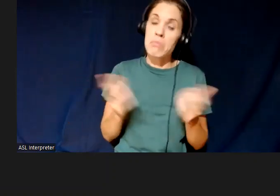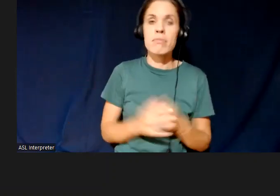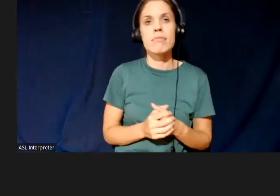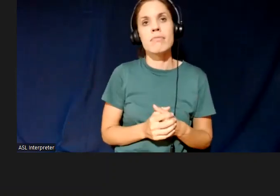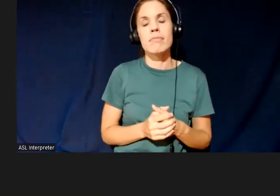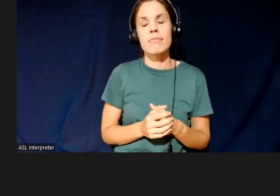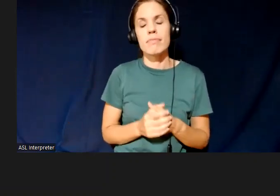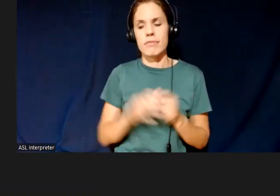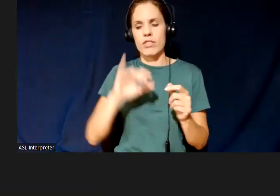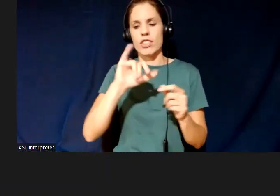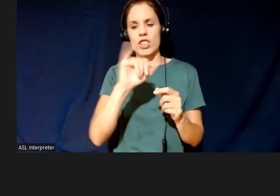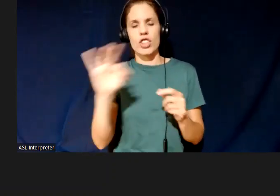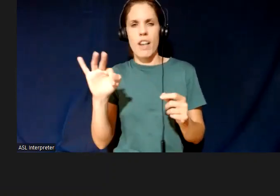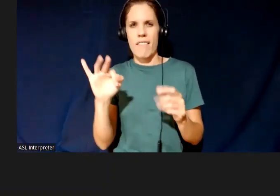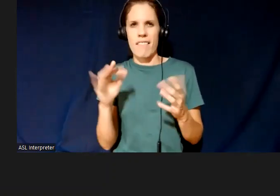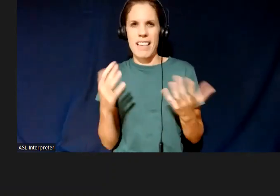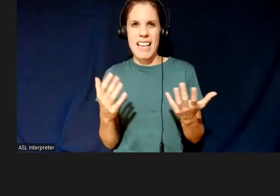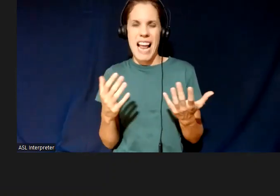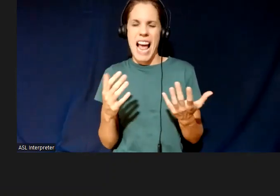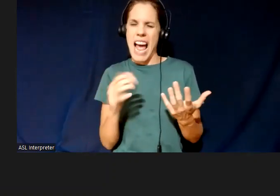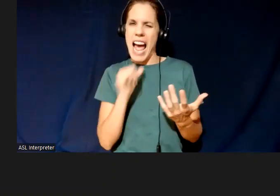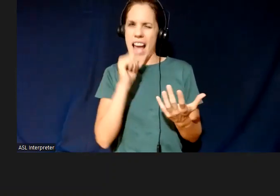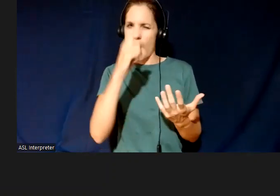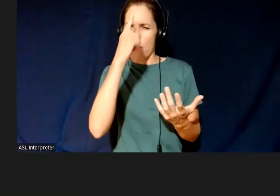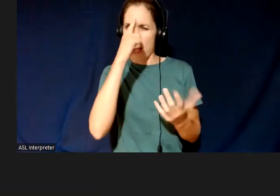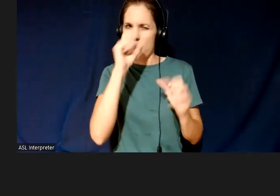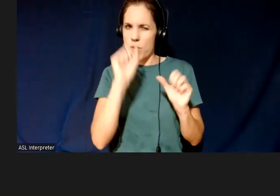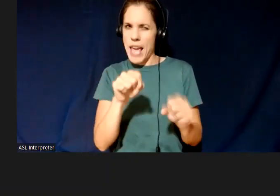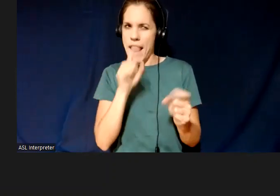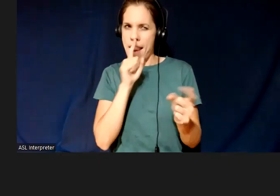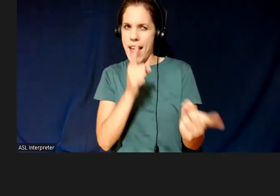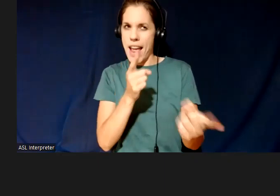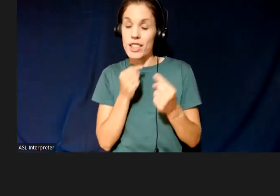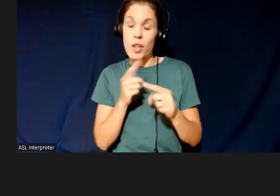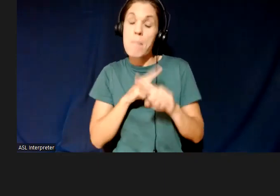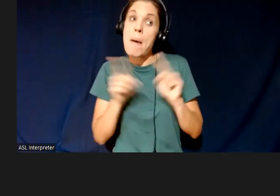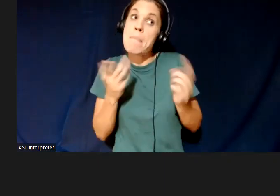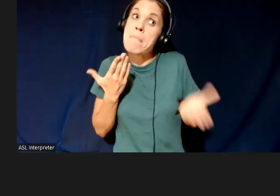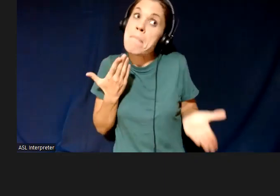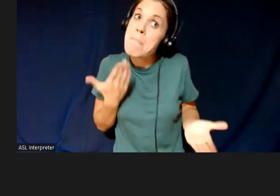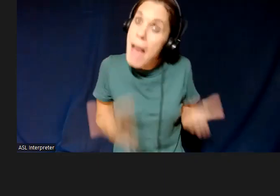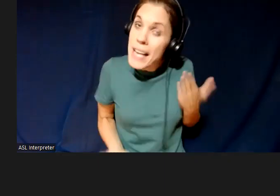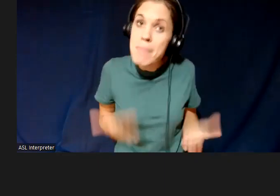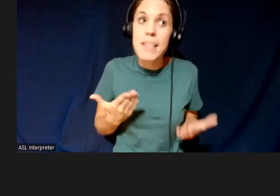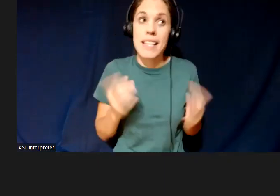yeah, this one I don't think is answerable, but maybe you have an answer to it. But